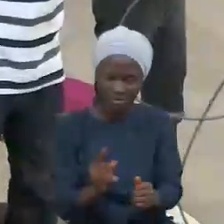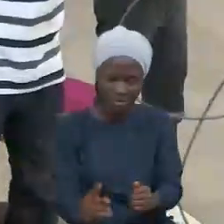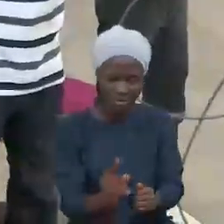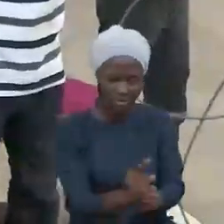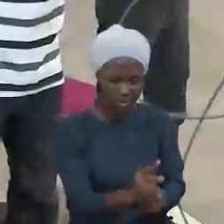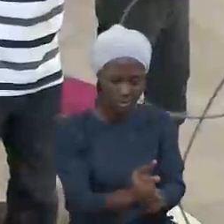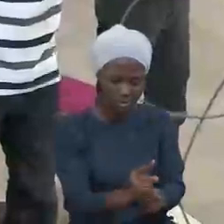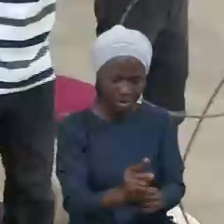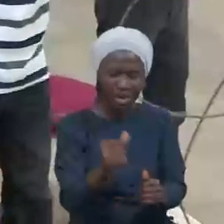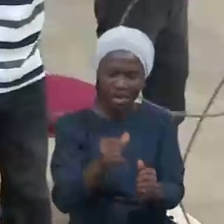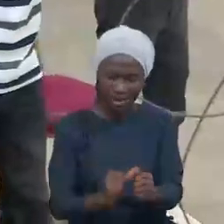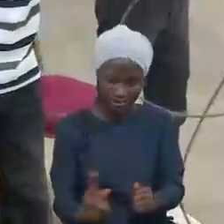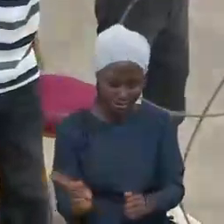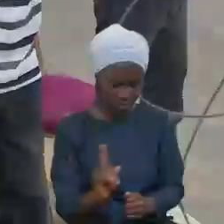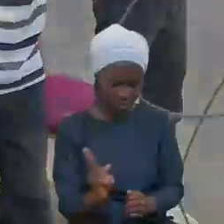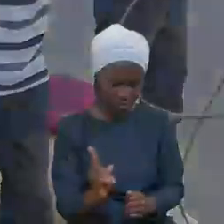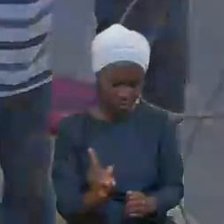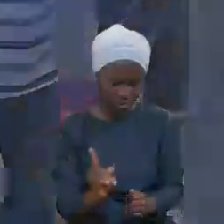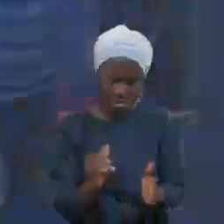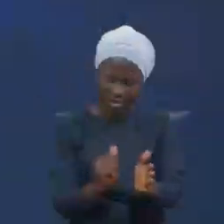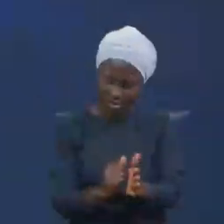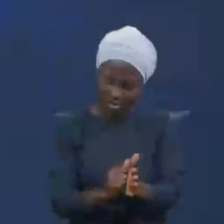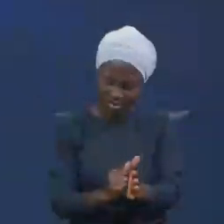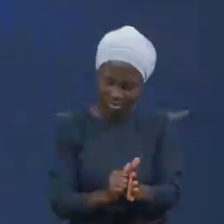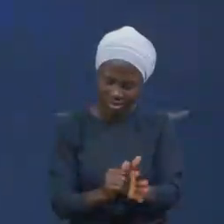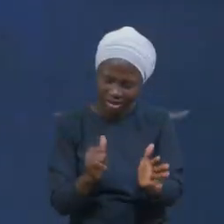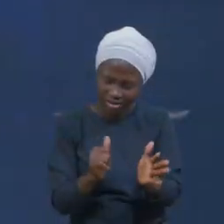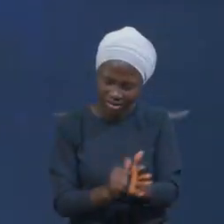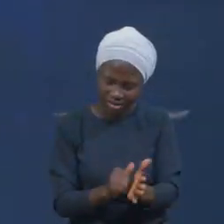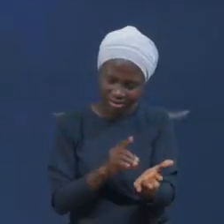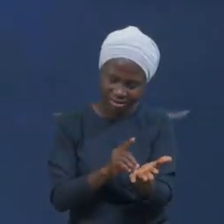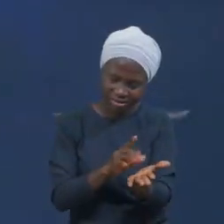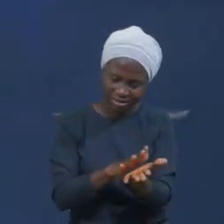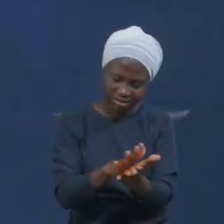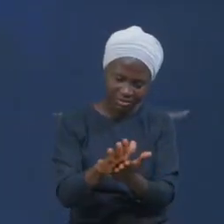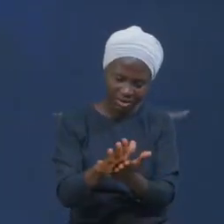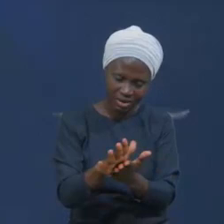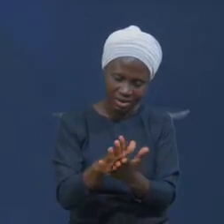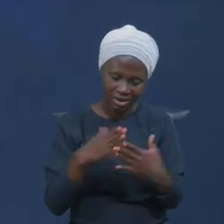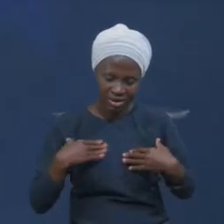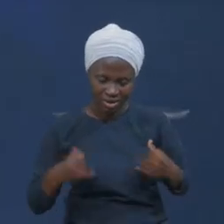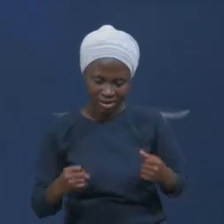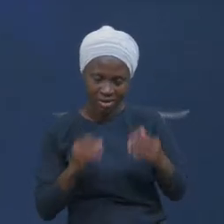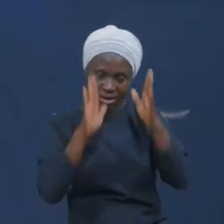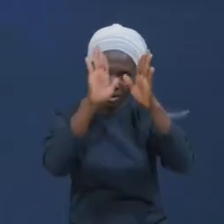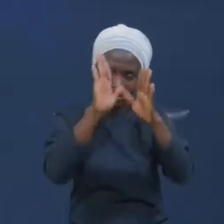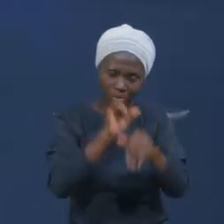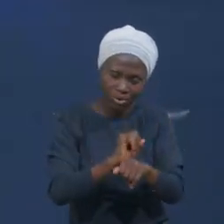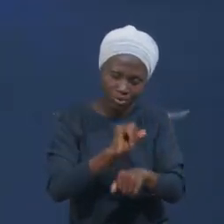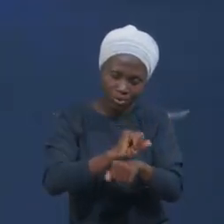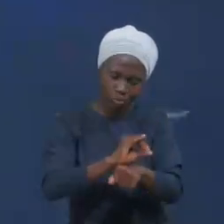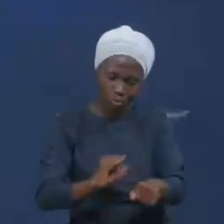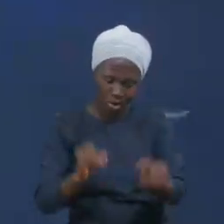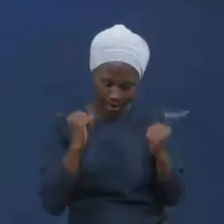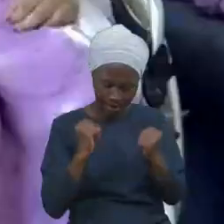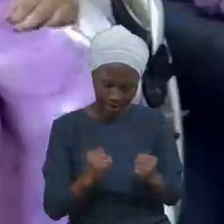Everyone, everywhere, that divine healing, miracle working power